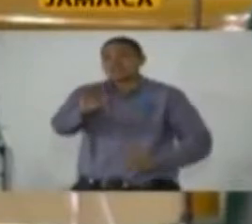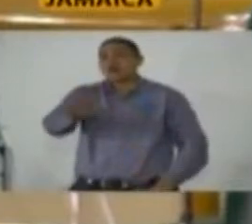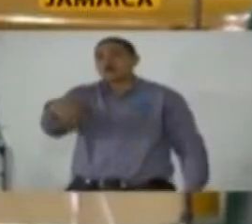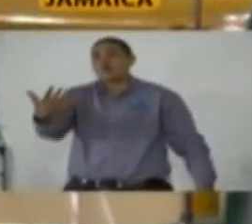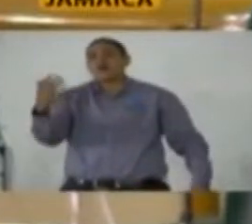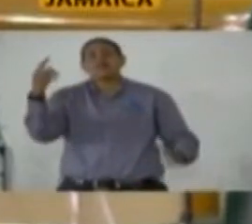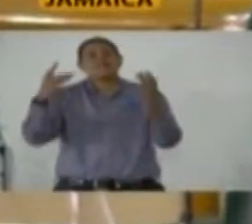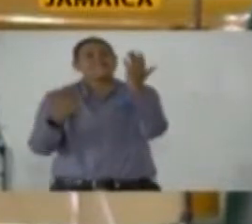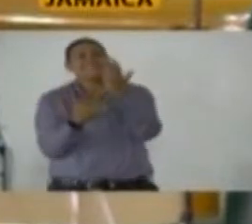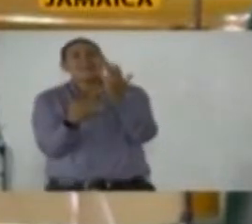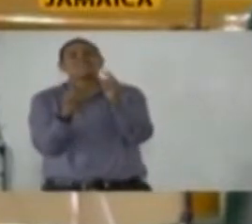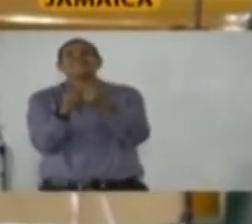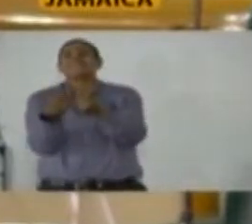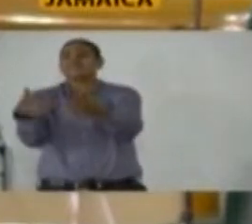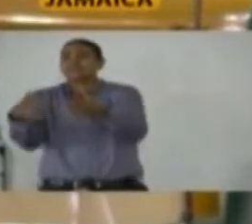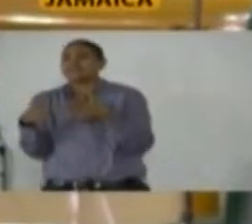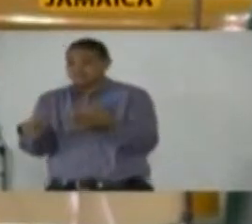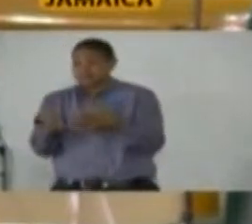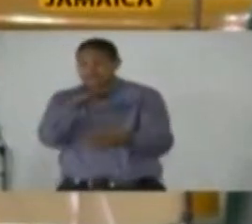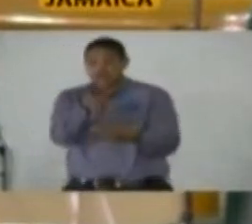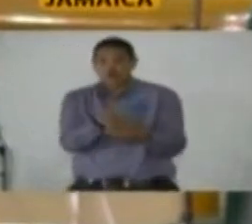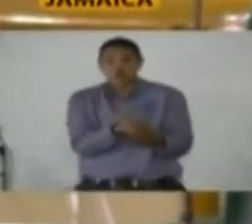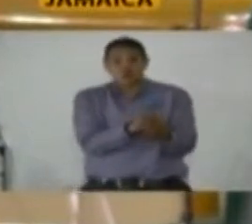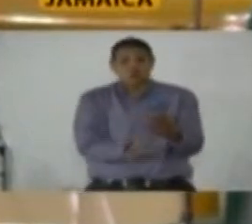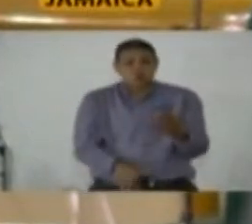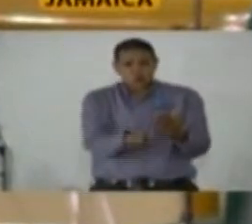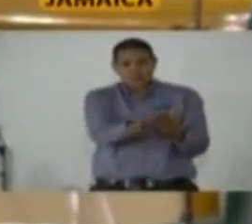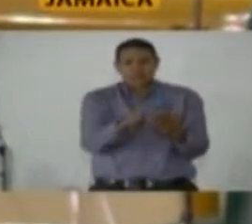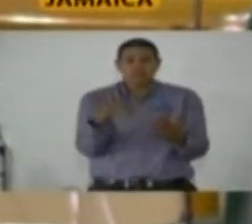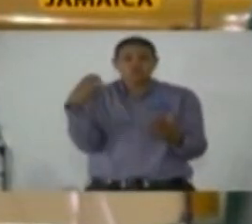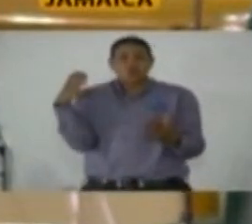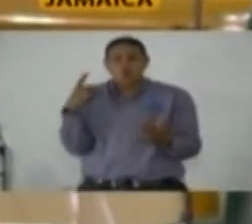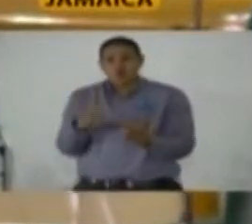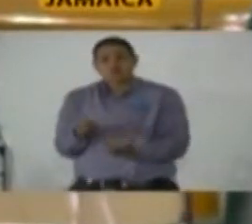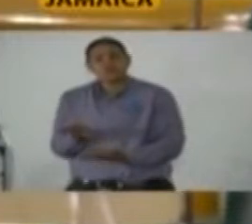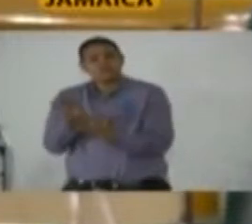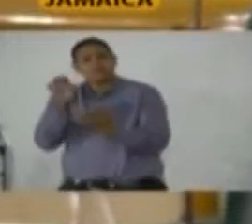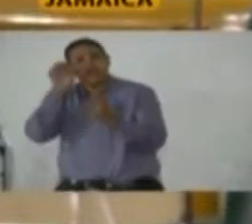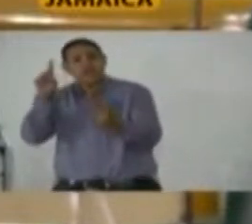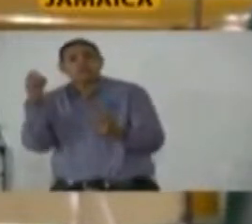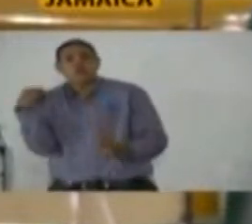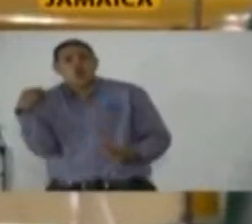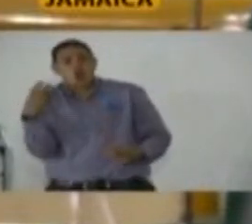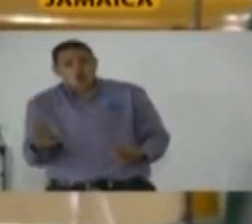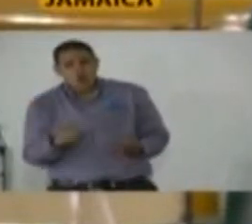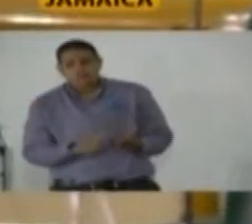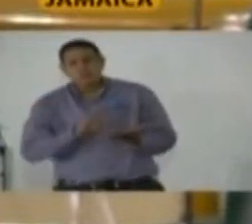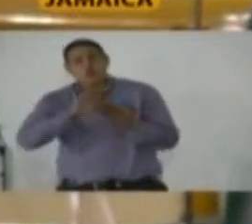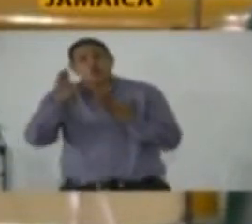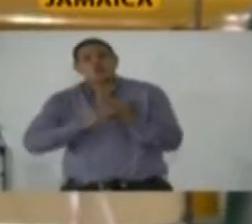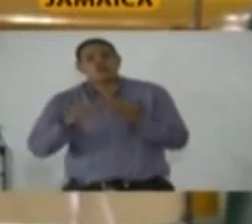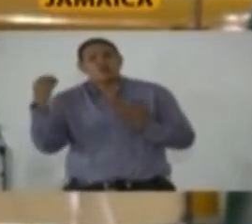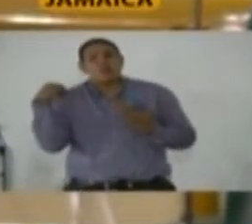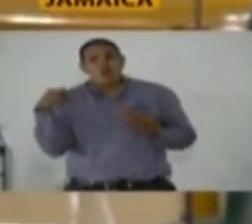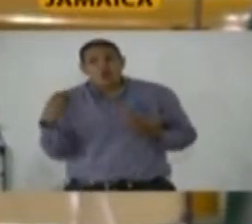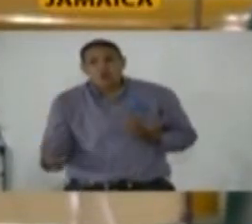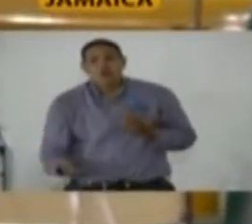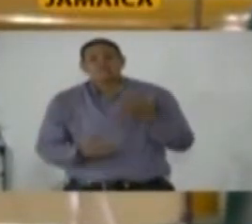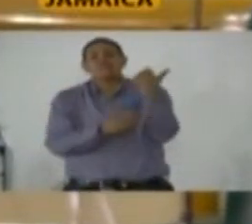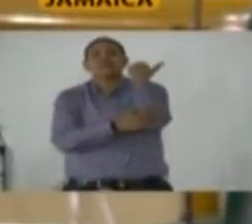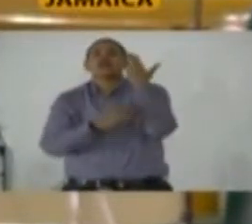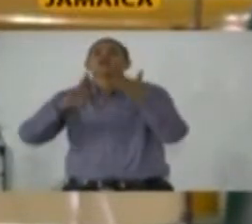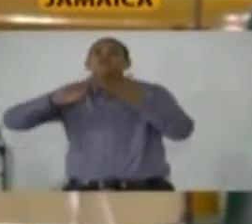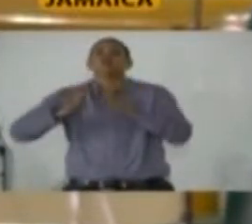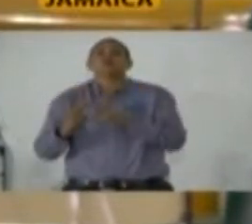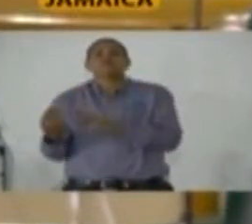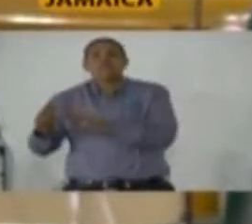technical teams, including student support coaches, special education officers, curriculum officers, national numeracy and